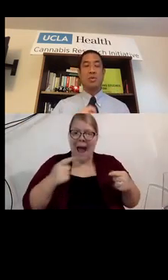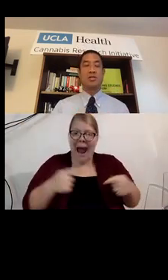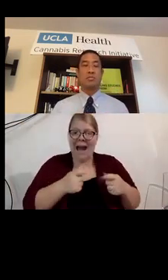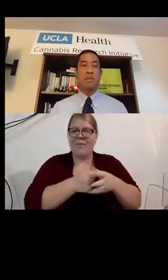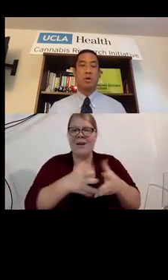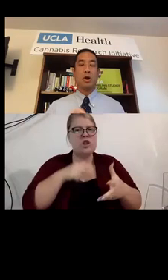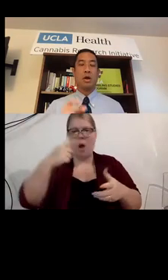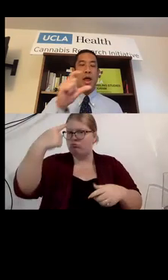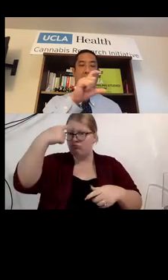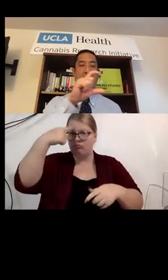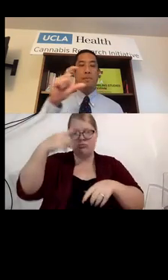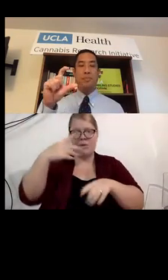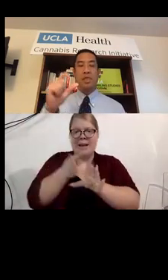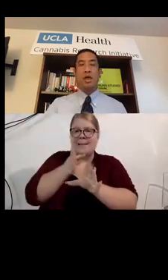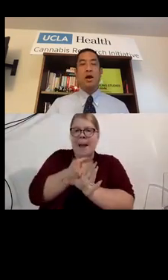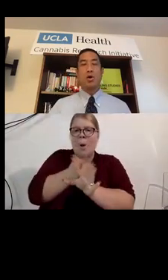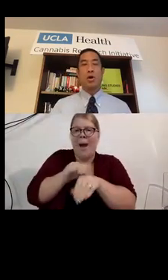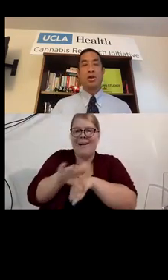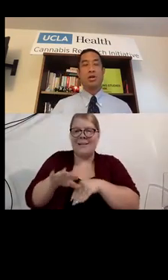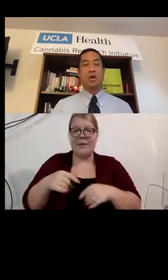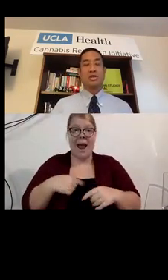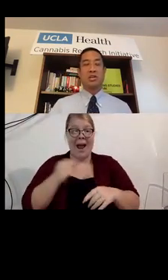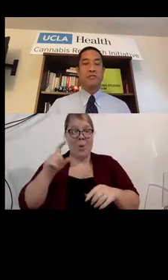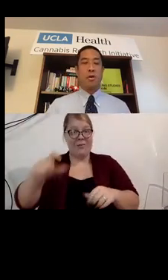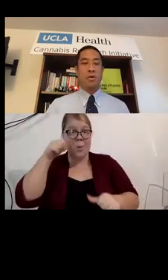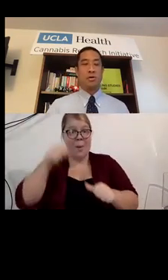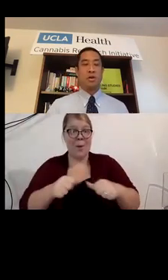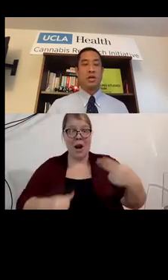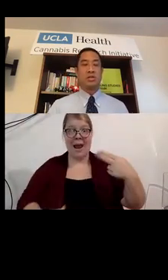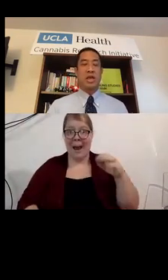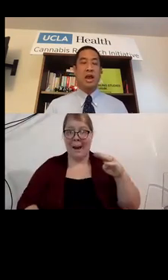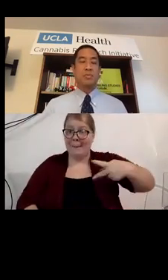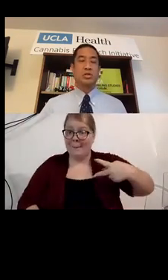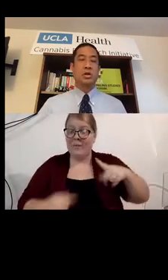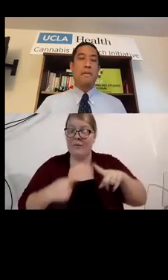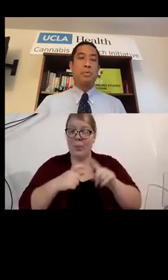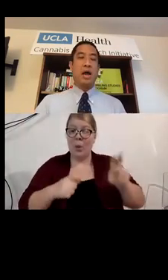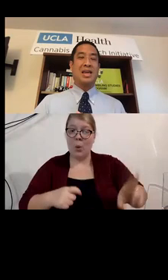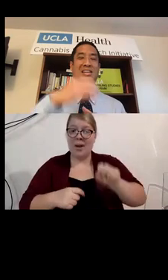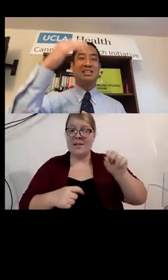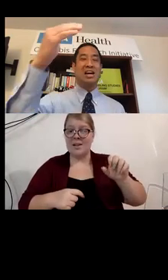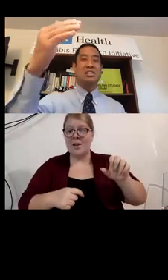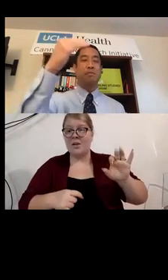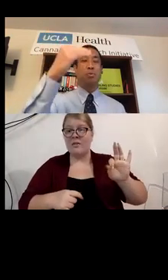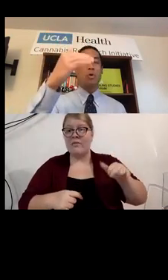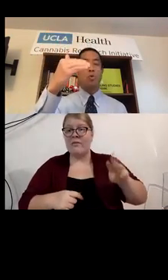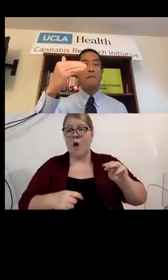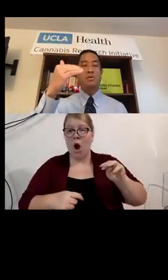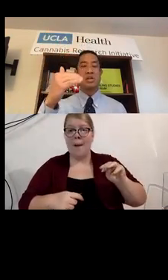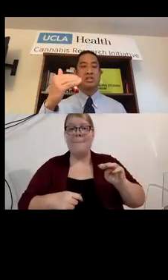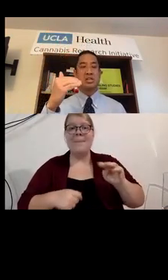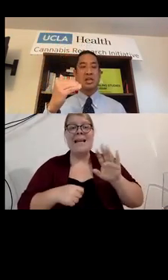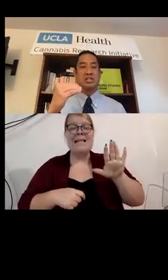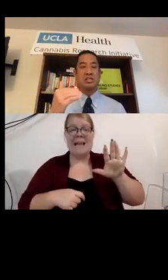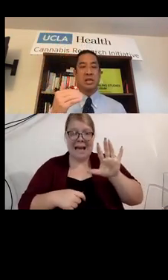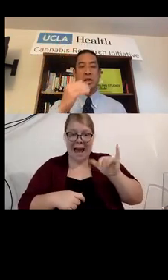things that we have to remember, hemp, according to the United States Farm Bureau, is cannabis plant that has less than